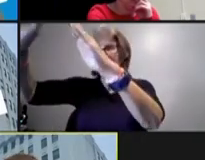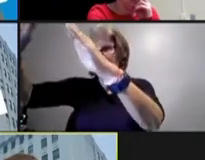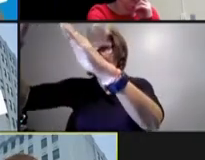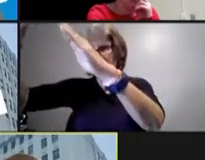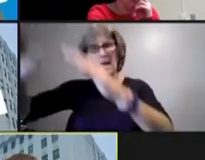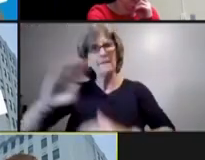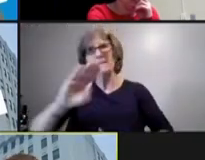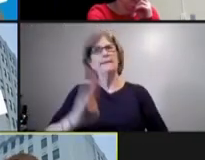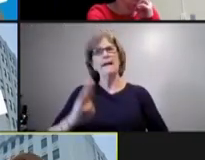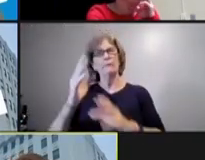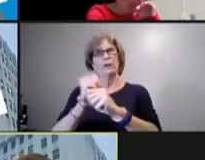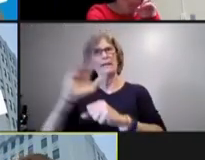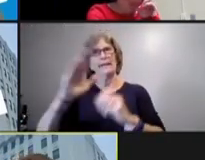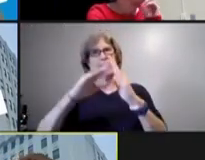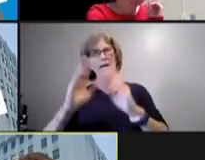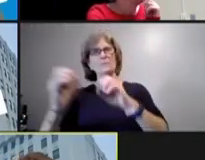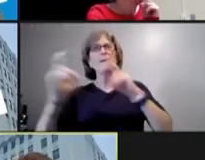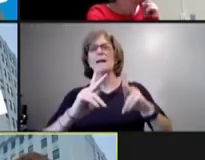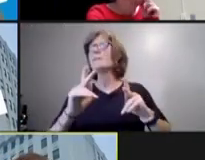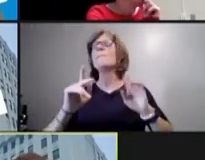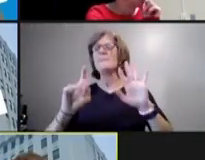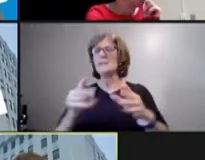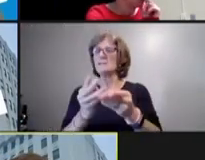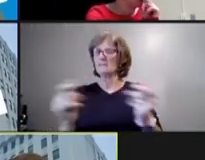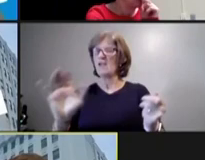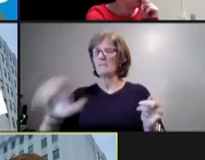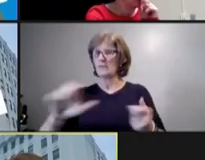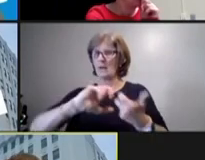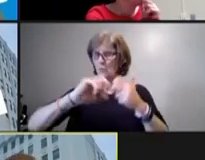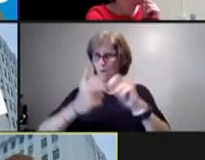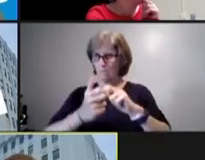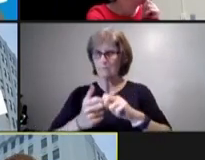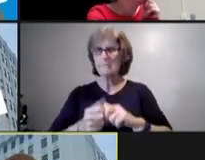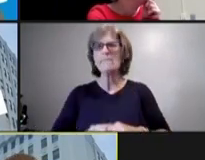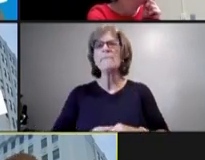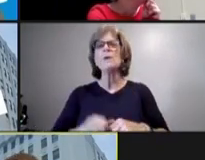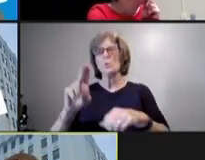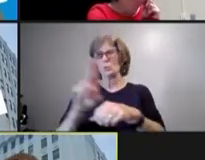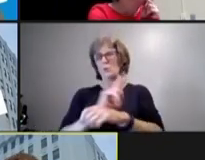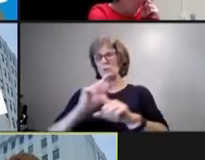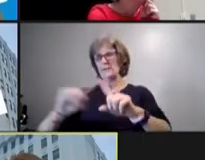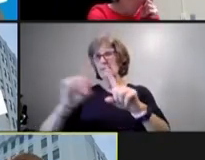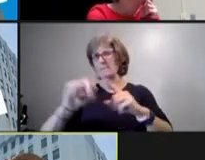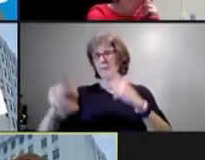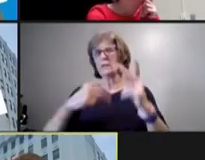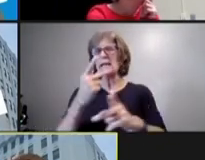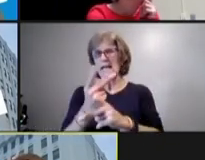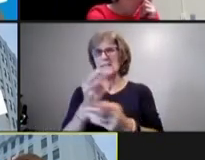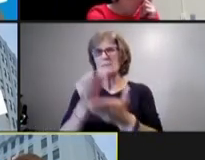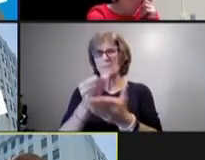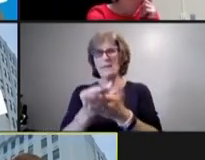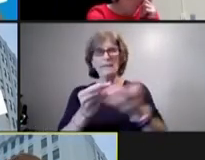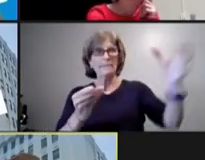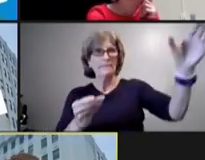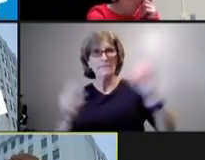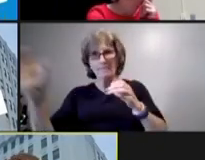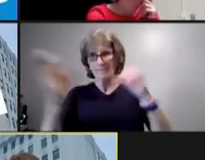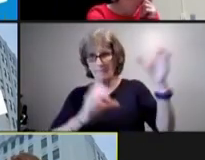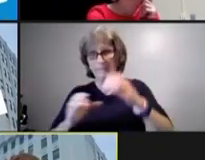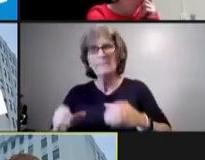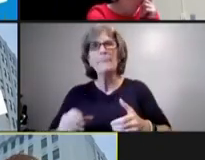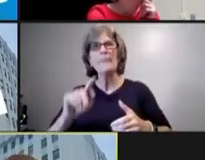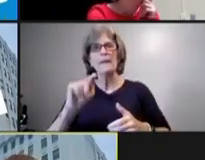Dwellings. The development team will be utilizing multiple different funding sources for phase one, including 4% low-income housing tax